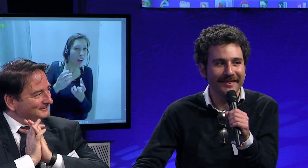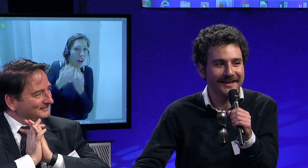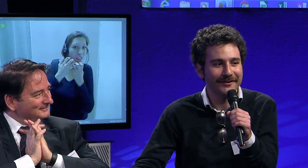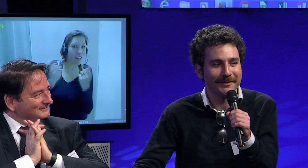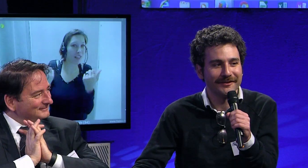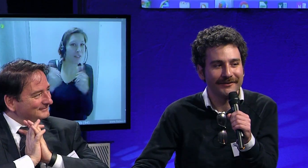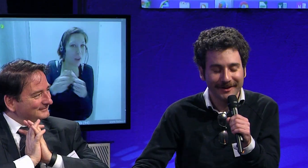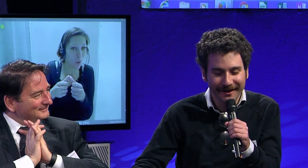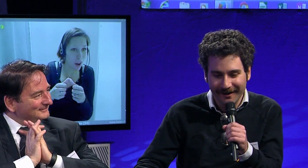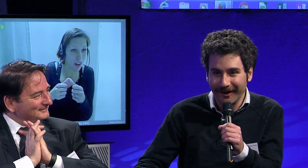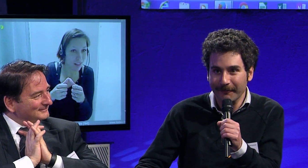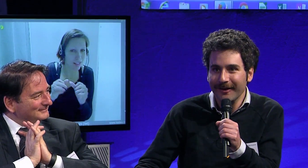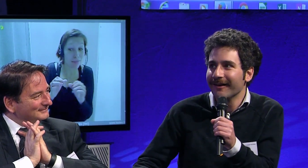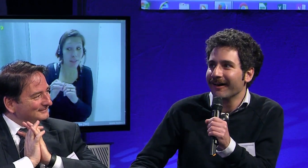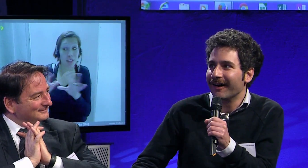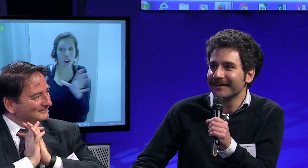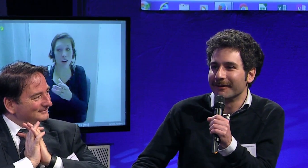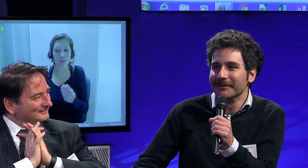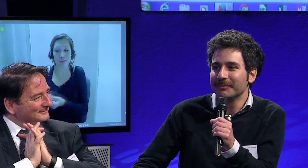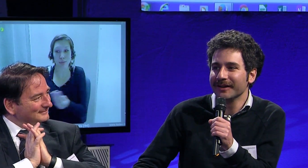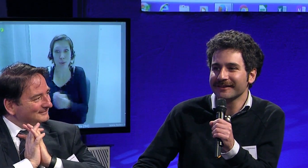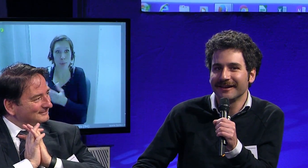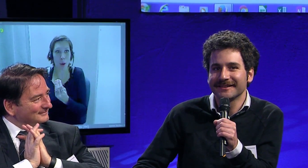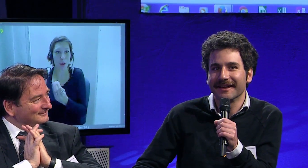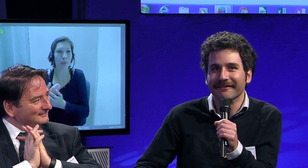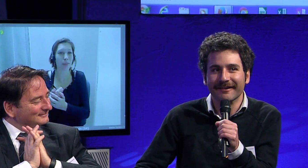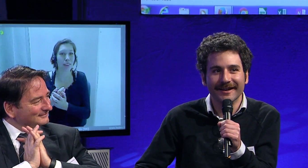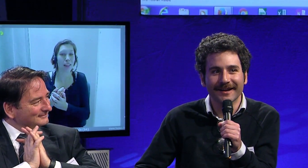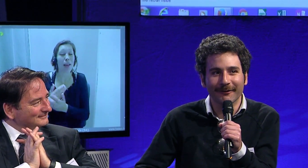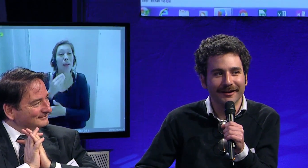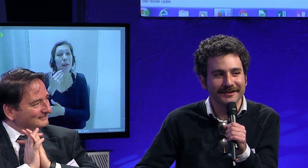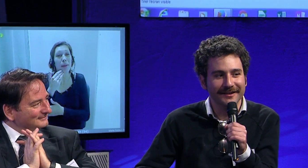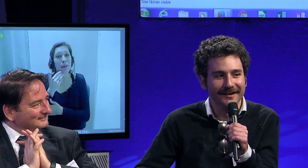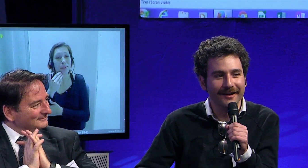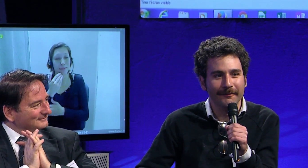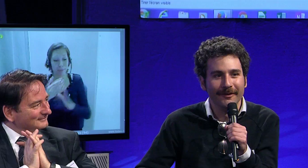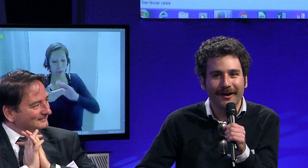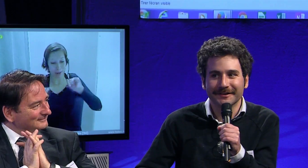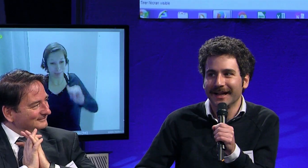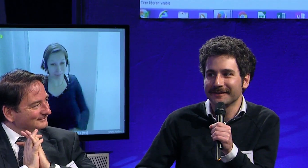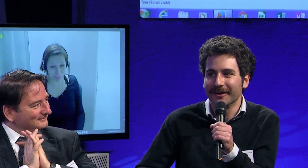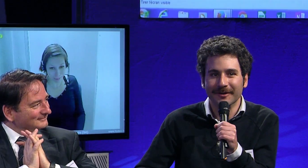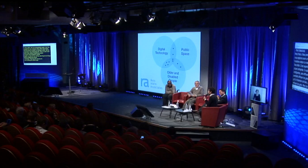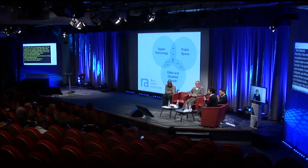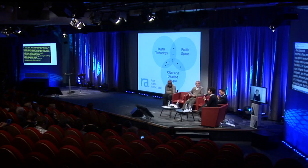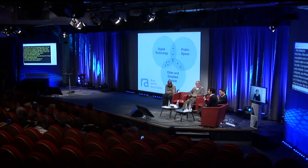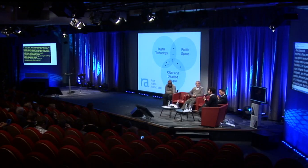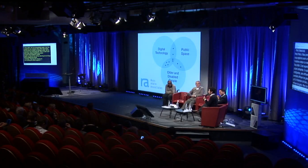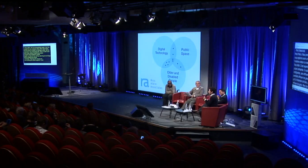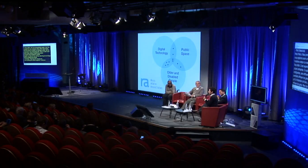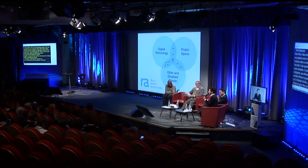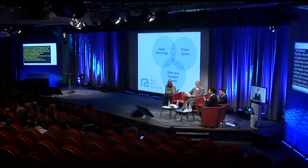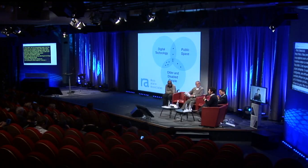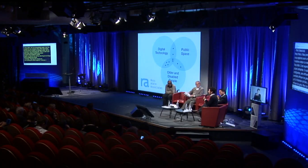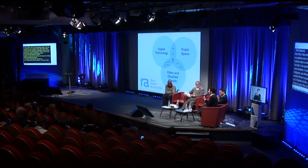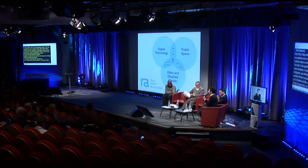Fantastic. Thank you very much for having me. So I was putting the slides together and I realized that I was going to have to go a bit slower because